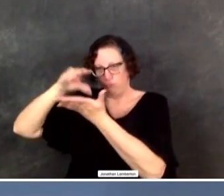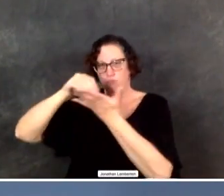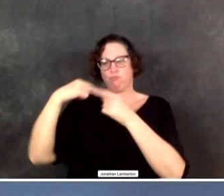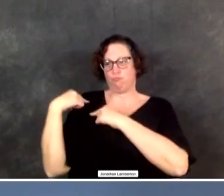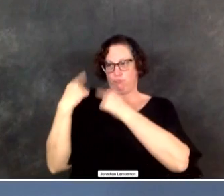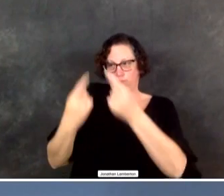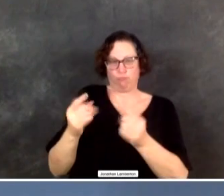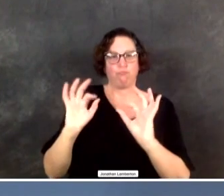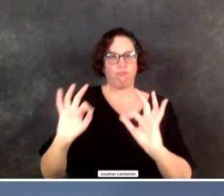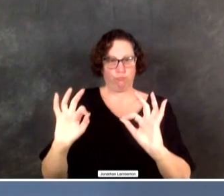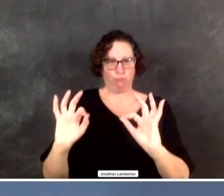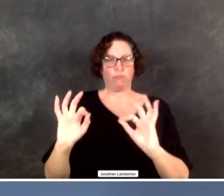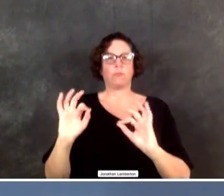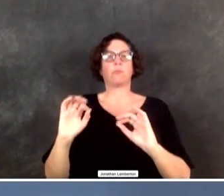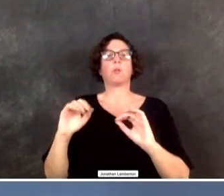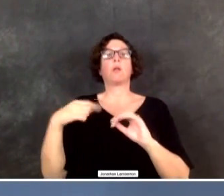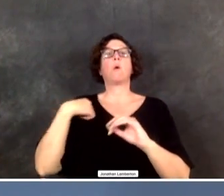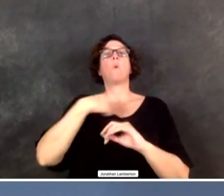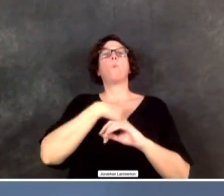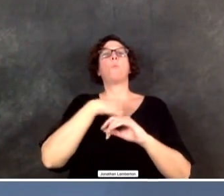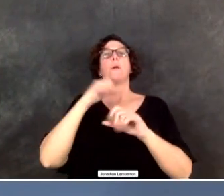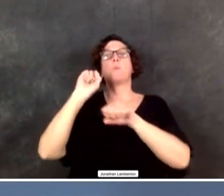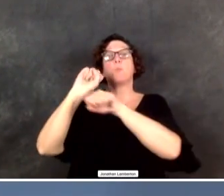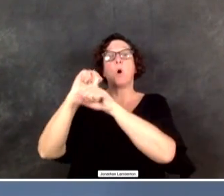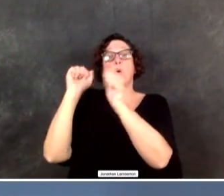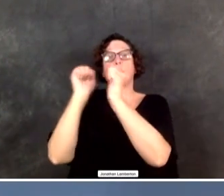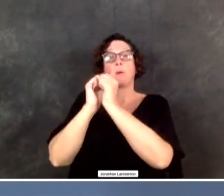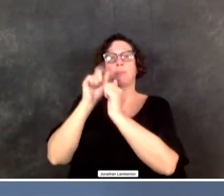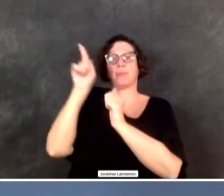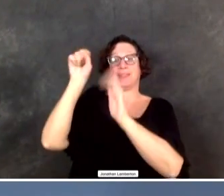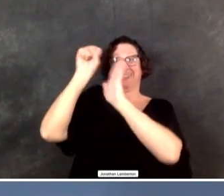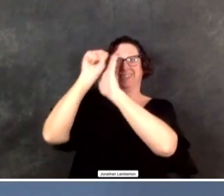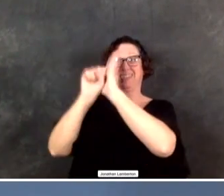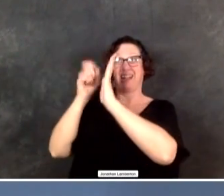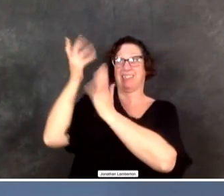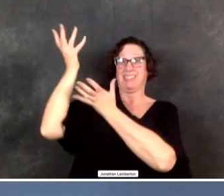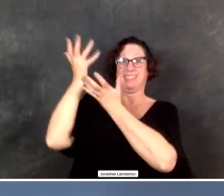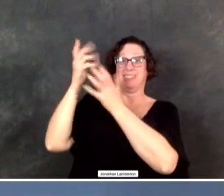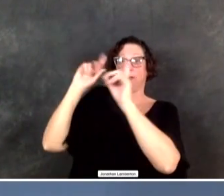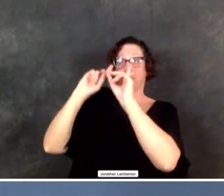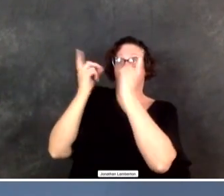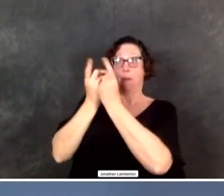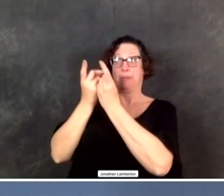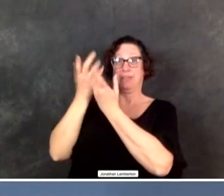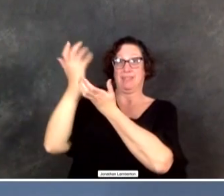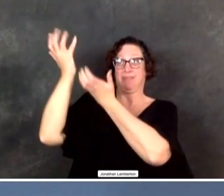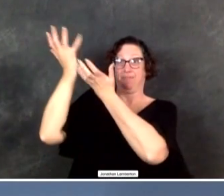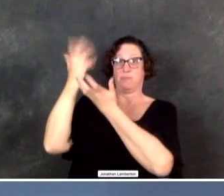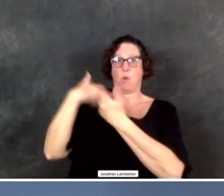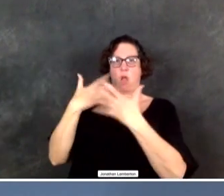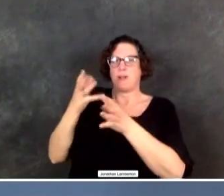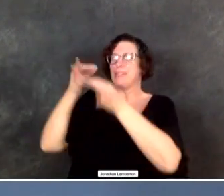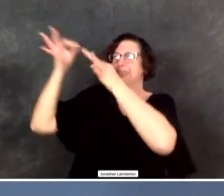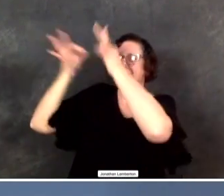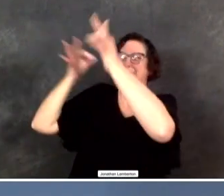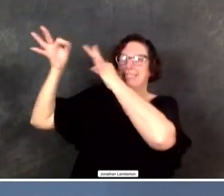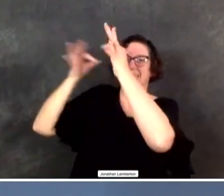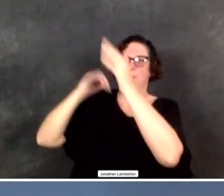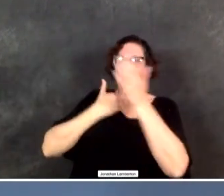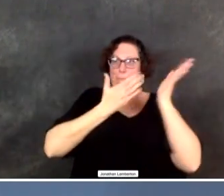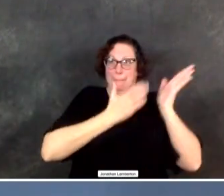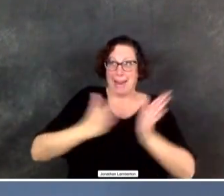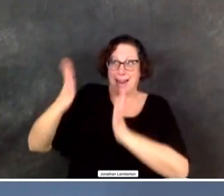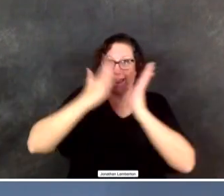state education department so that they know what our remote learning plan is, so that they can see that we are still teaching and students are